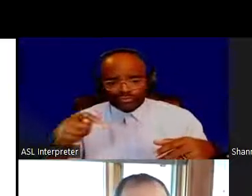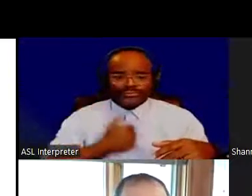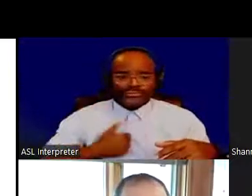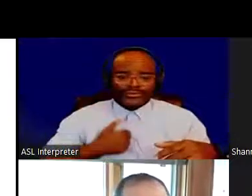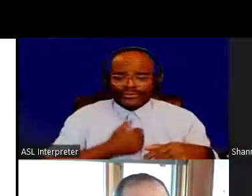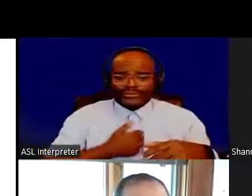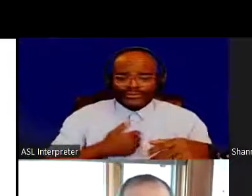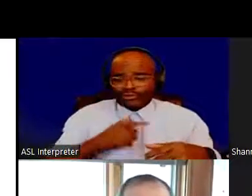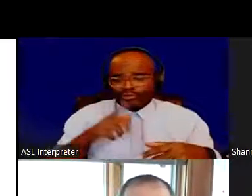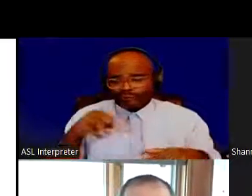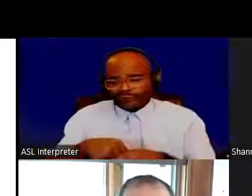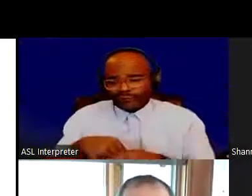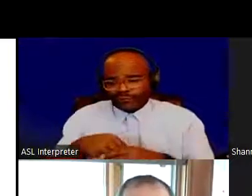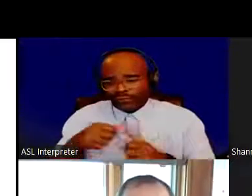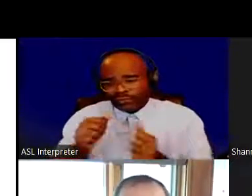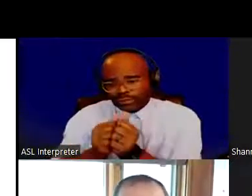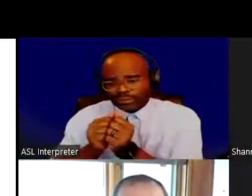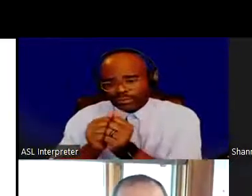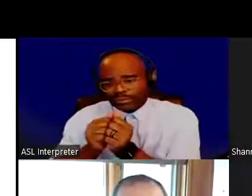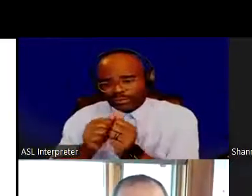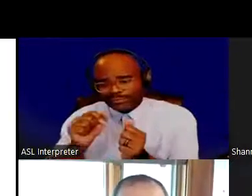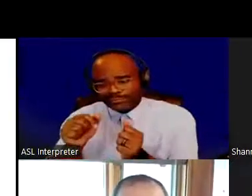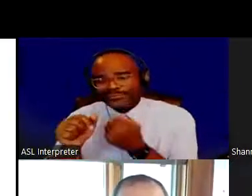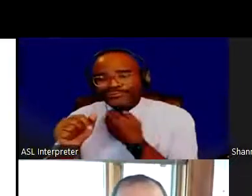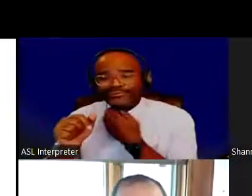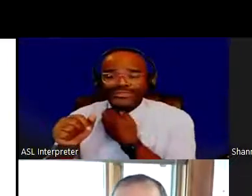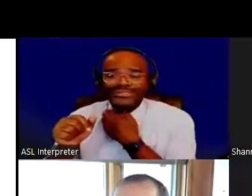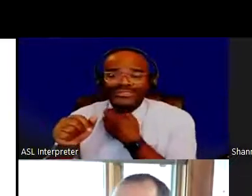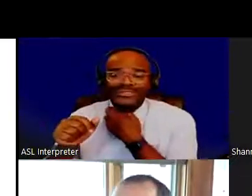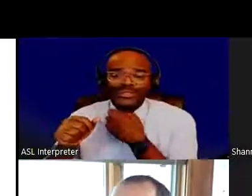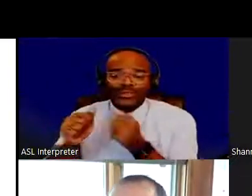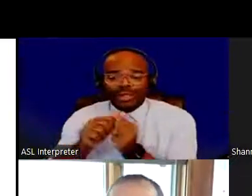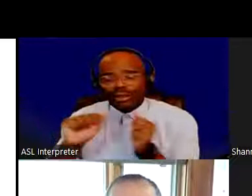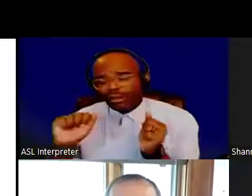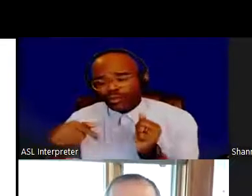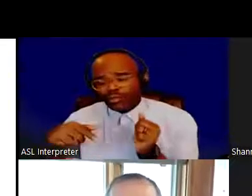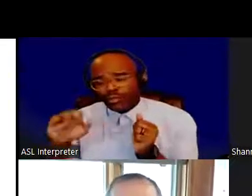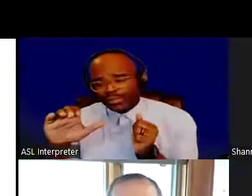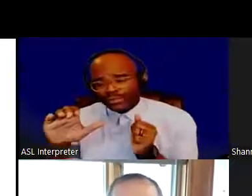for those of you who are working in aquatic systems.